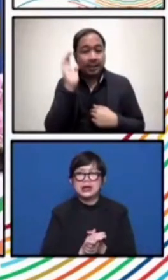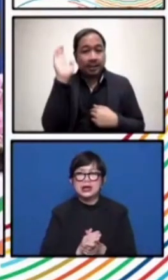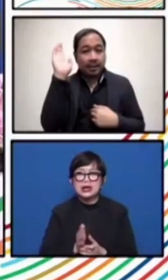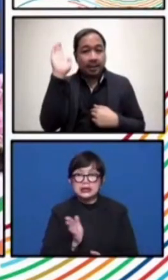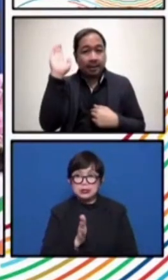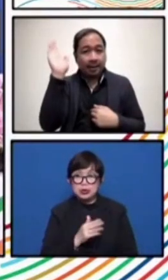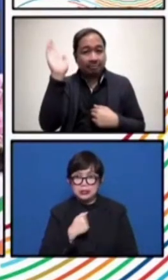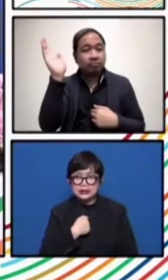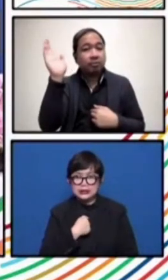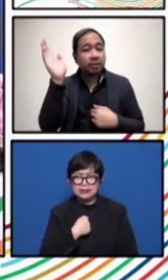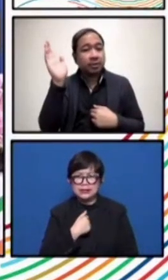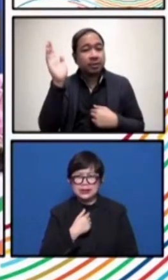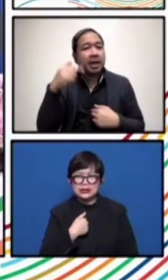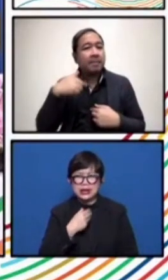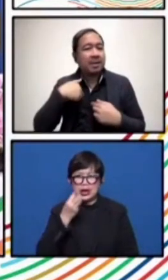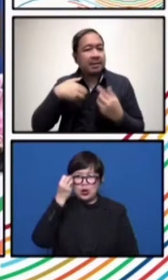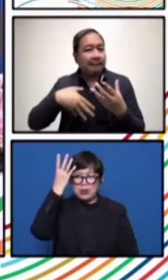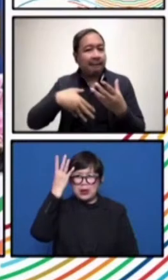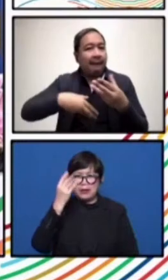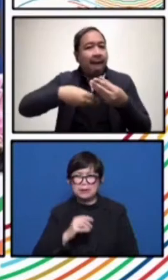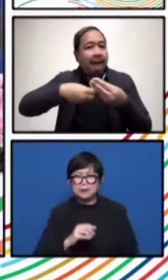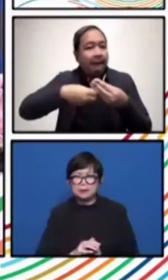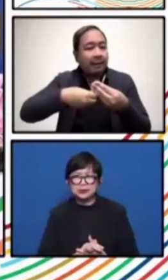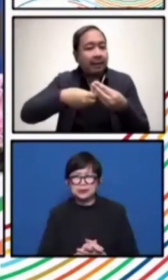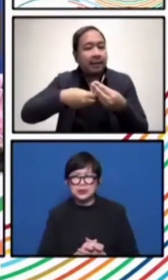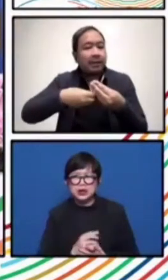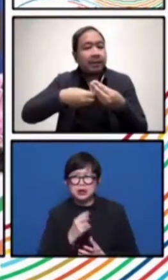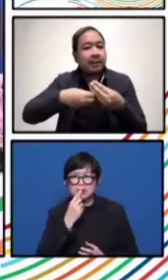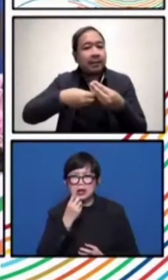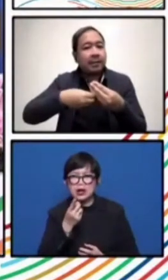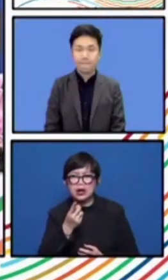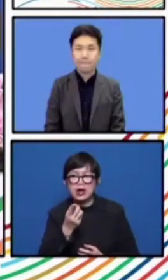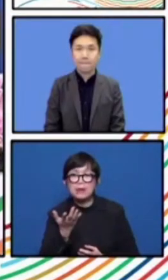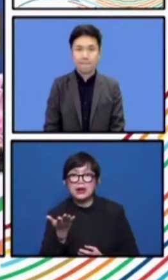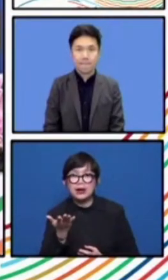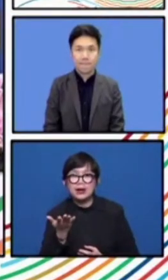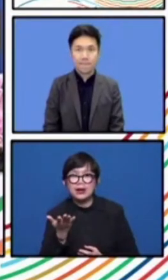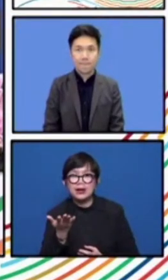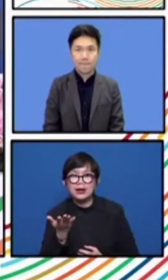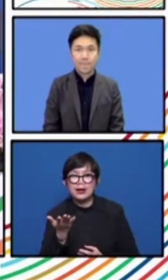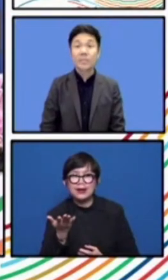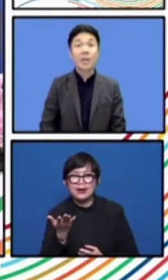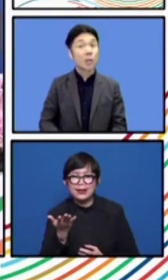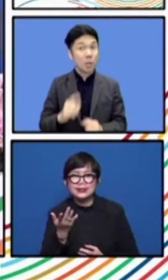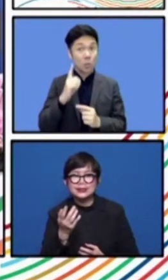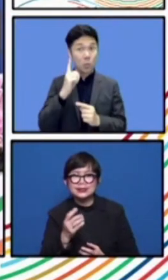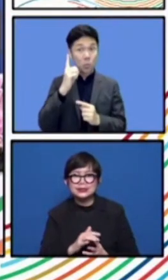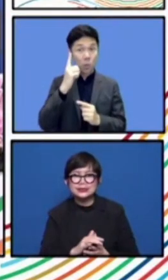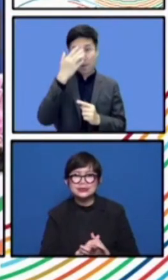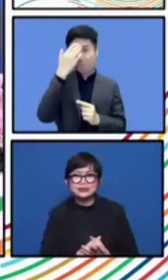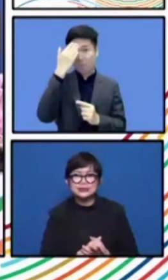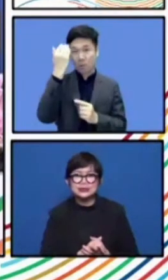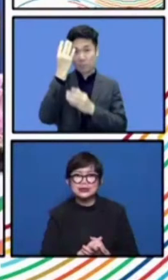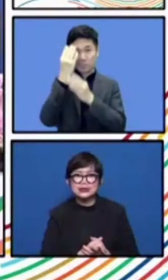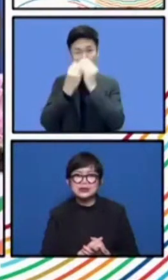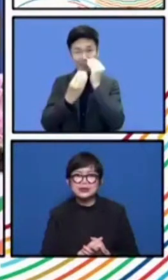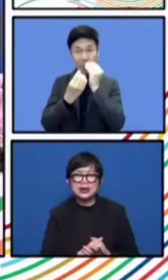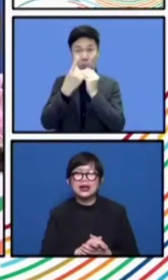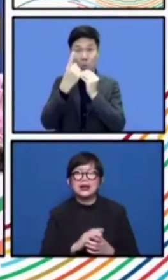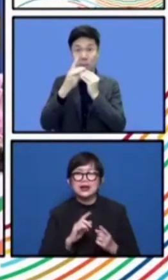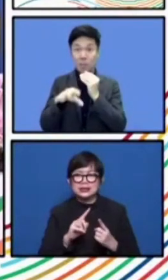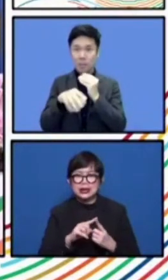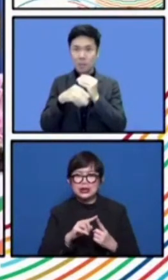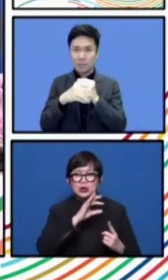to mention one uh one big advantage of having a